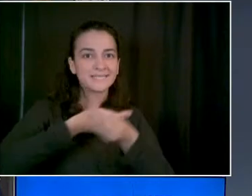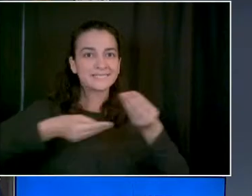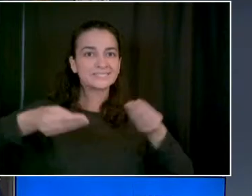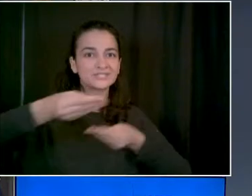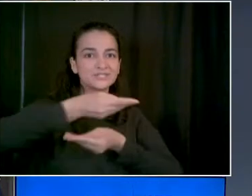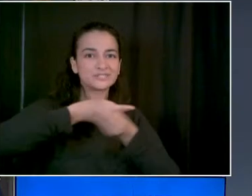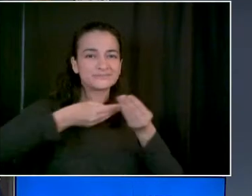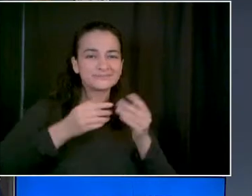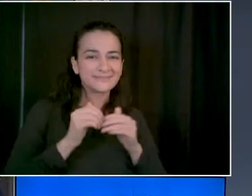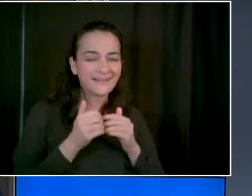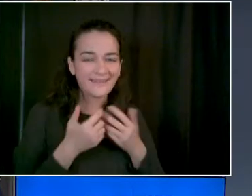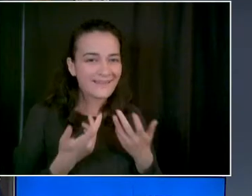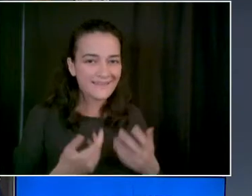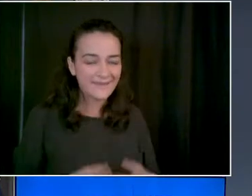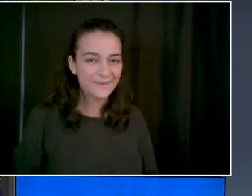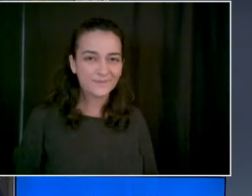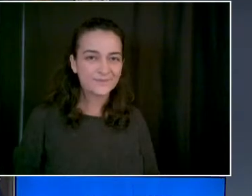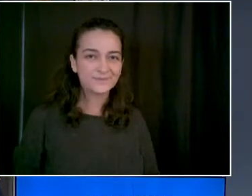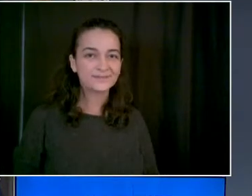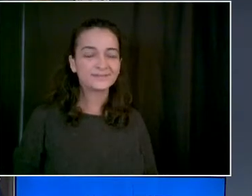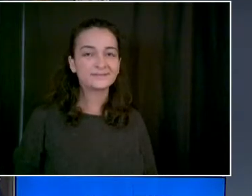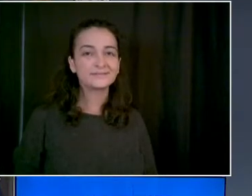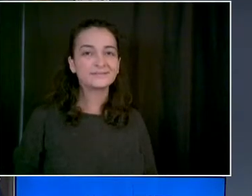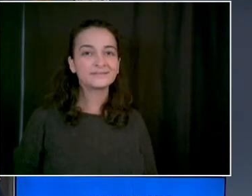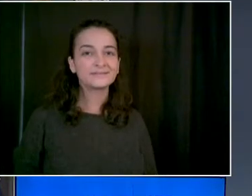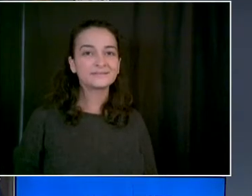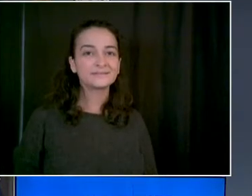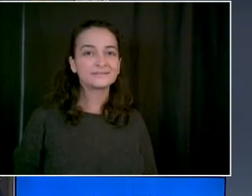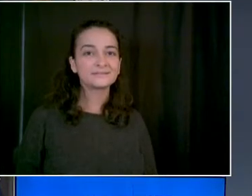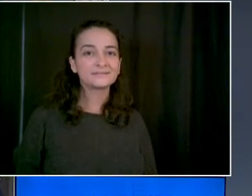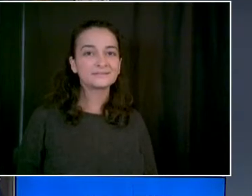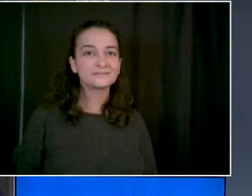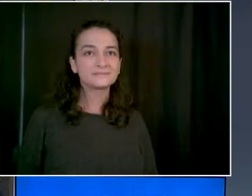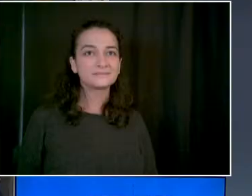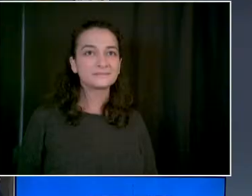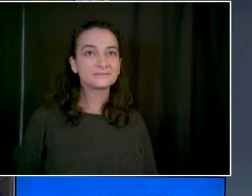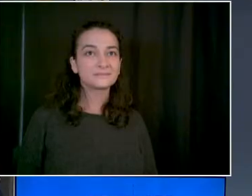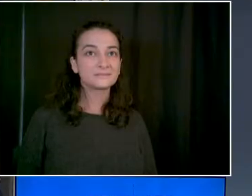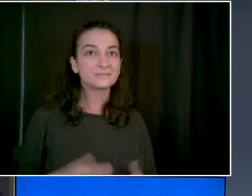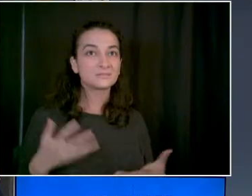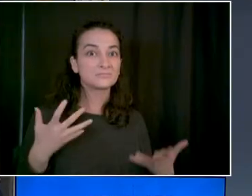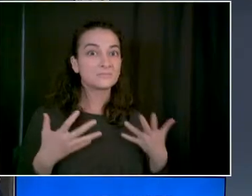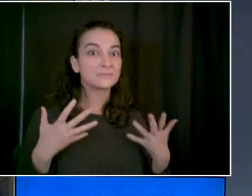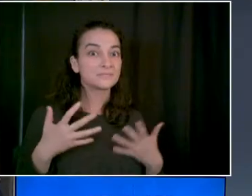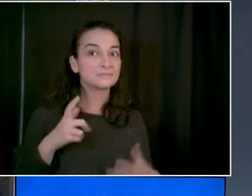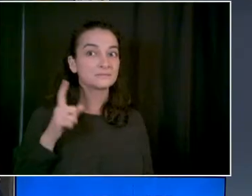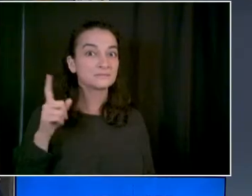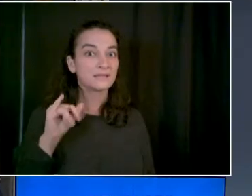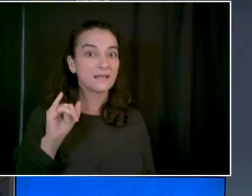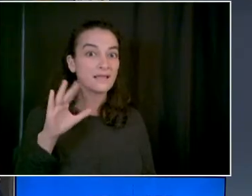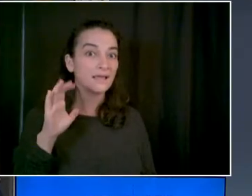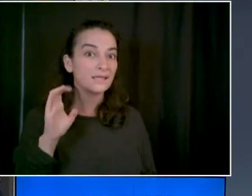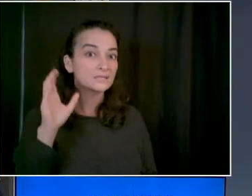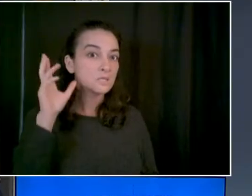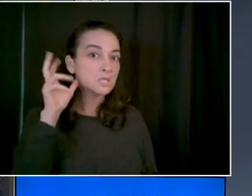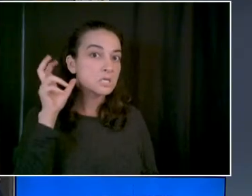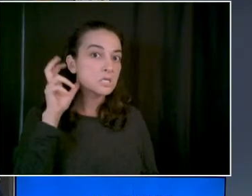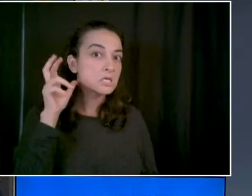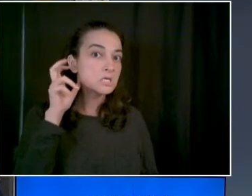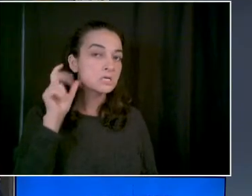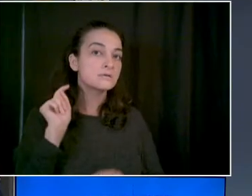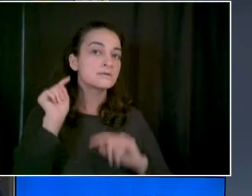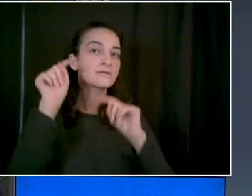how ICE agents showed up at the precinct, or walk us through like the real world application of these policies and procedures? So I'll take that